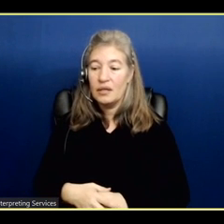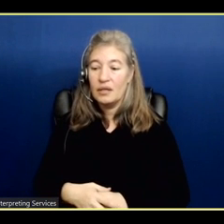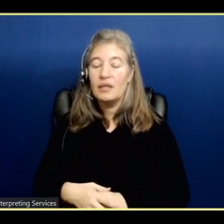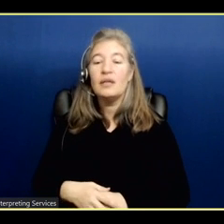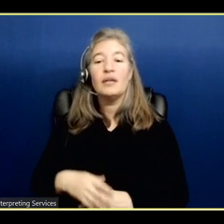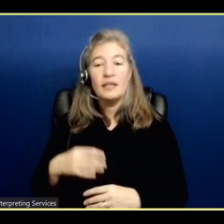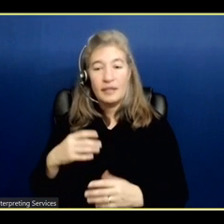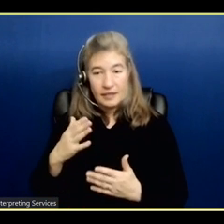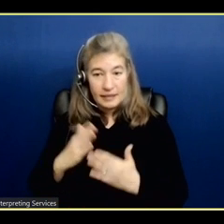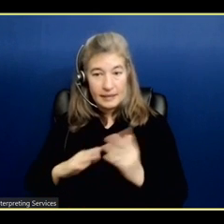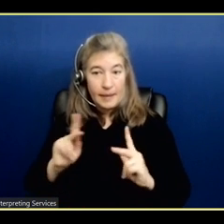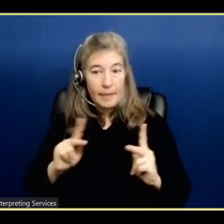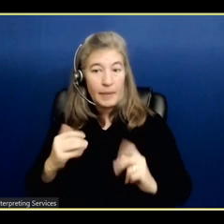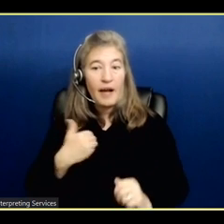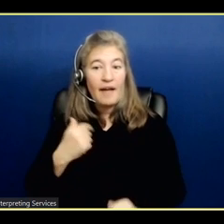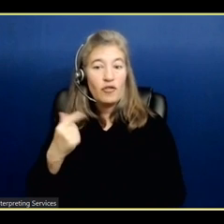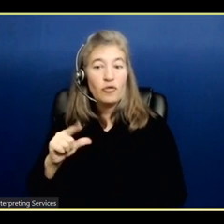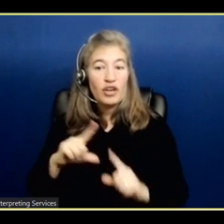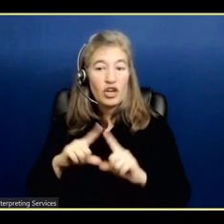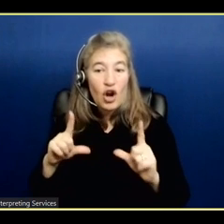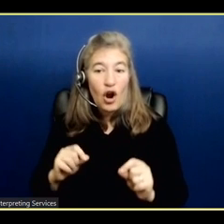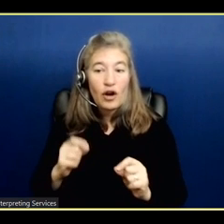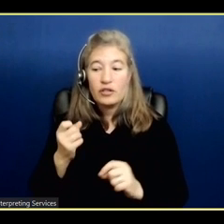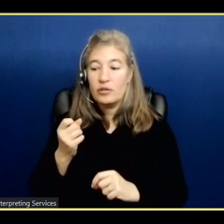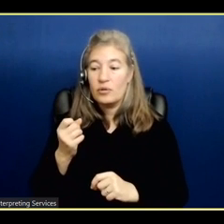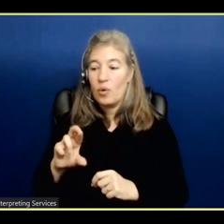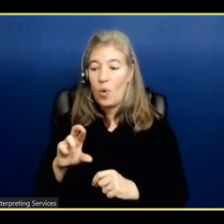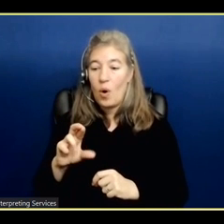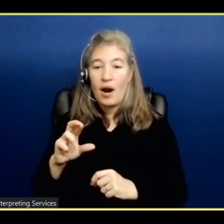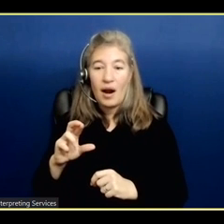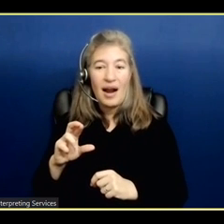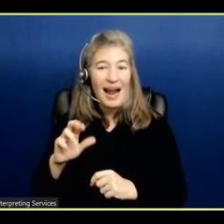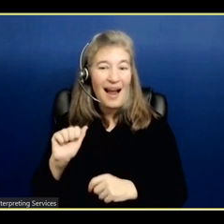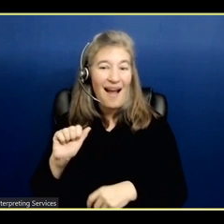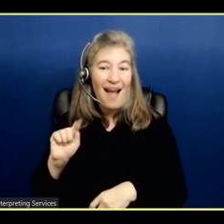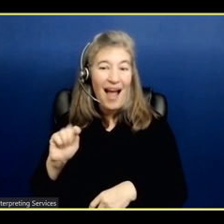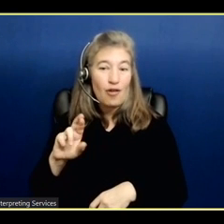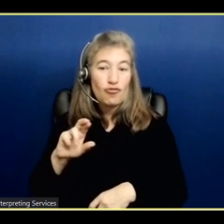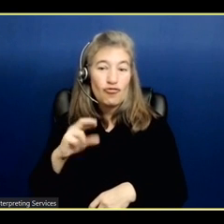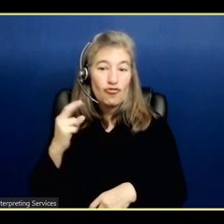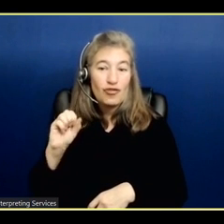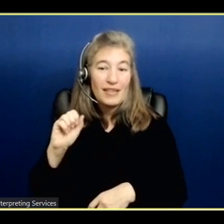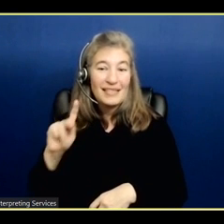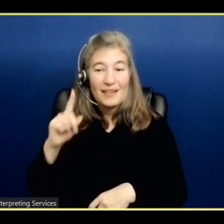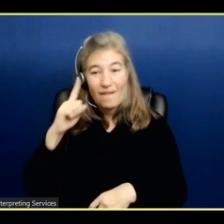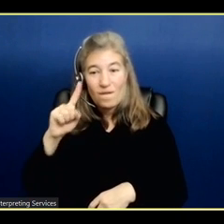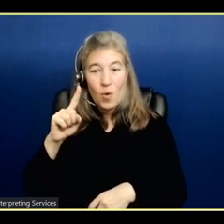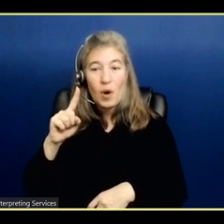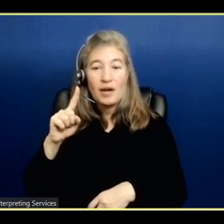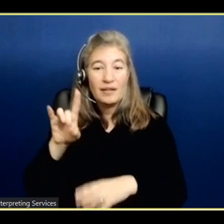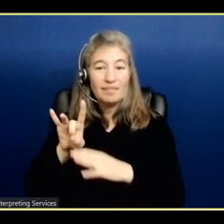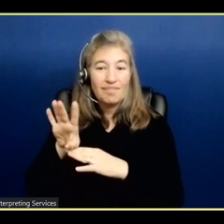Women are impacted differently, particularly low-wage workers, many of whom are women of color.